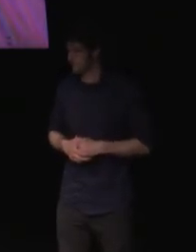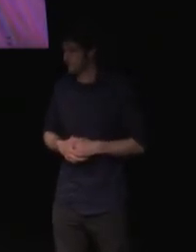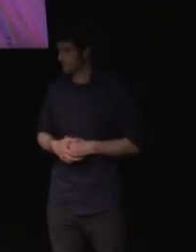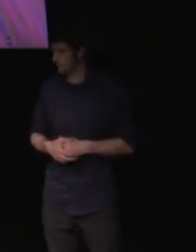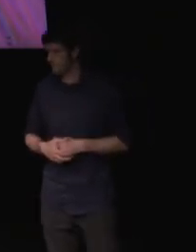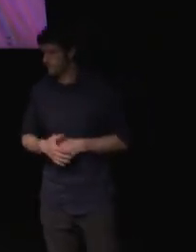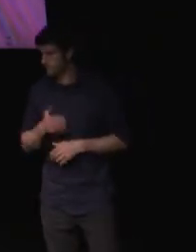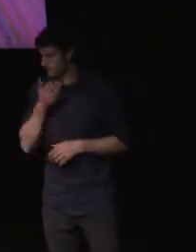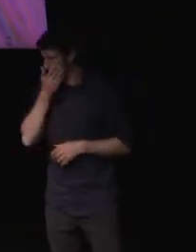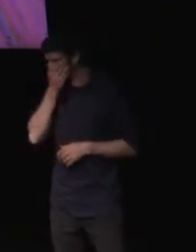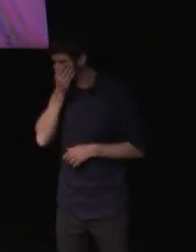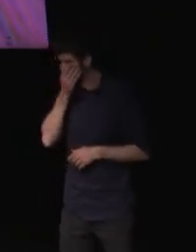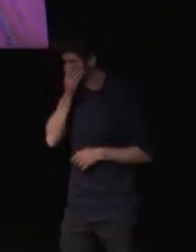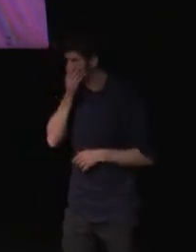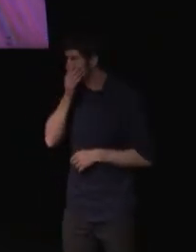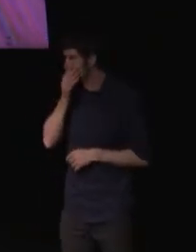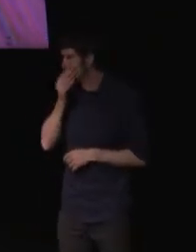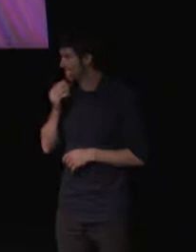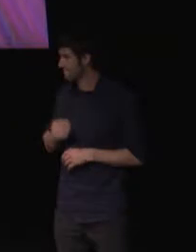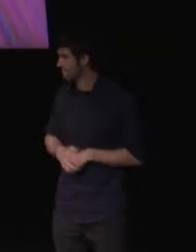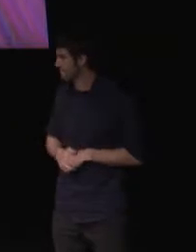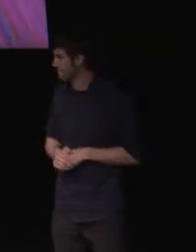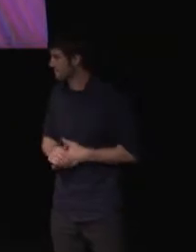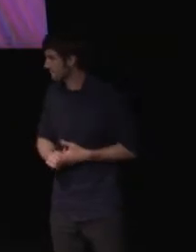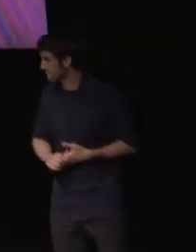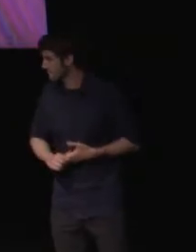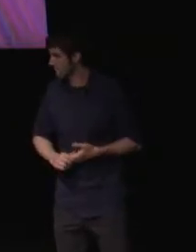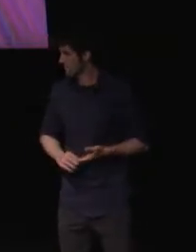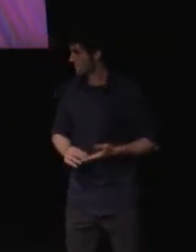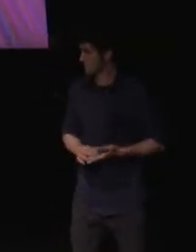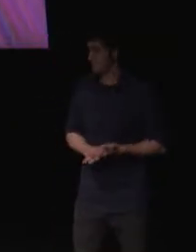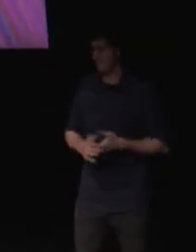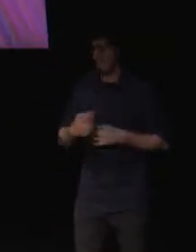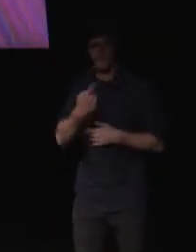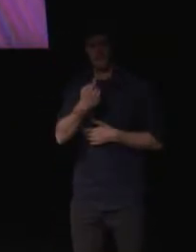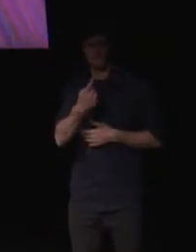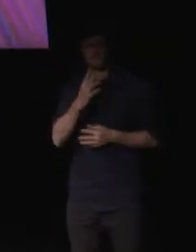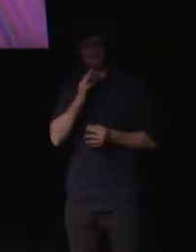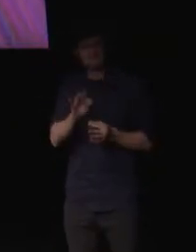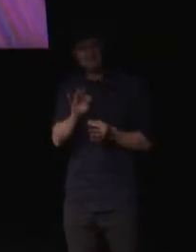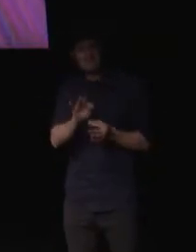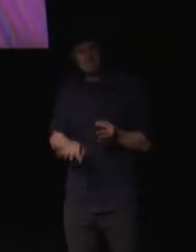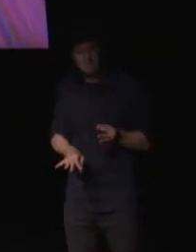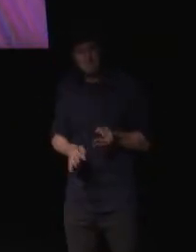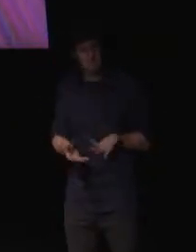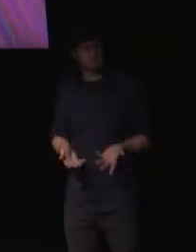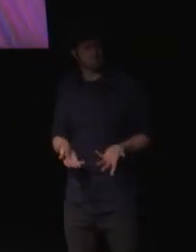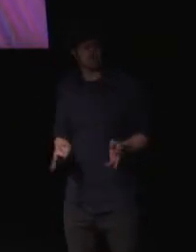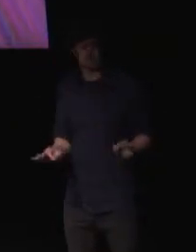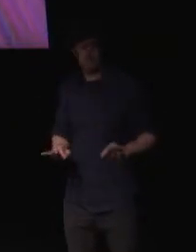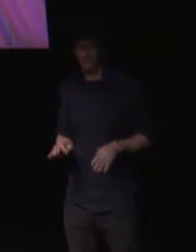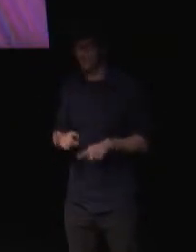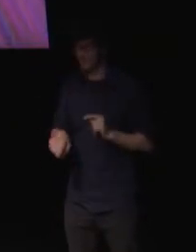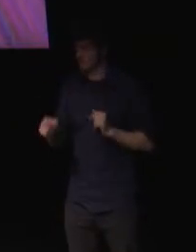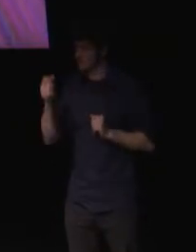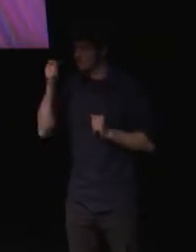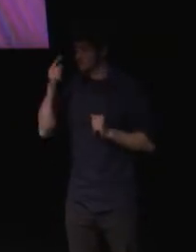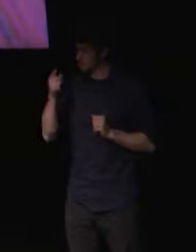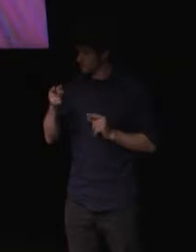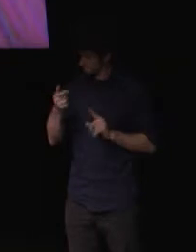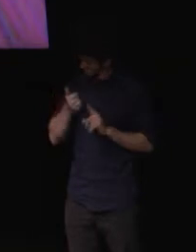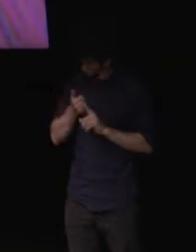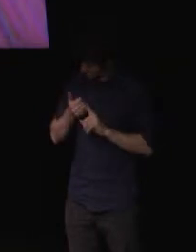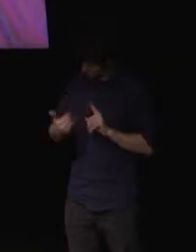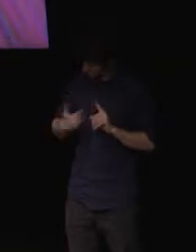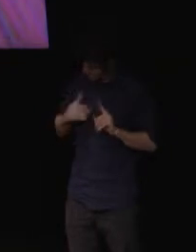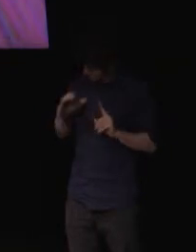So and you would think like those are these super easy tasks. But as you're working through one of these concussions,